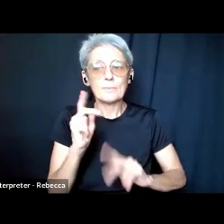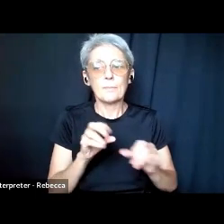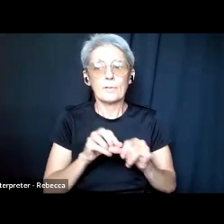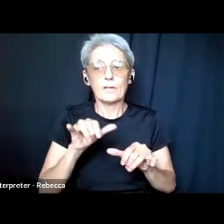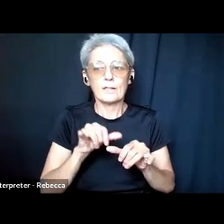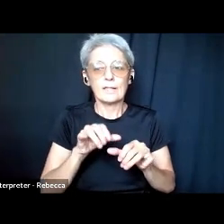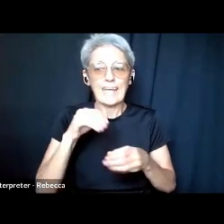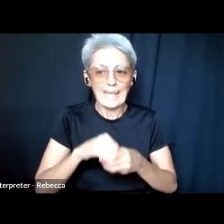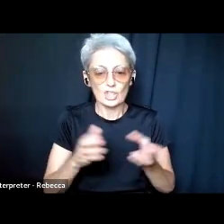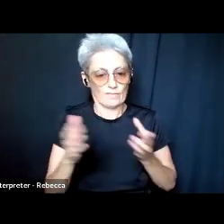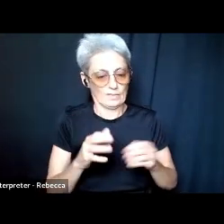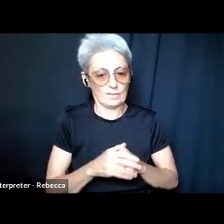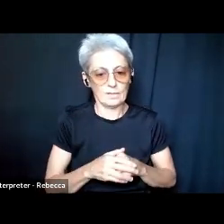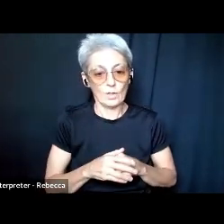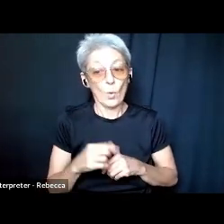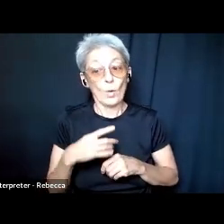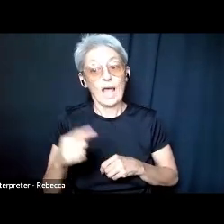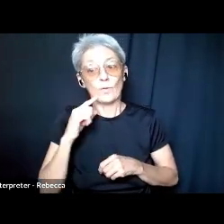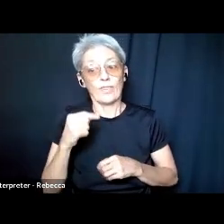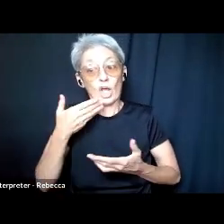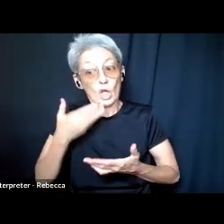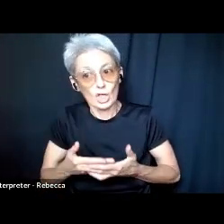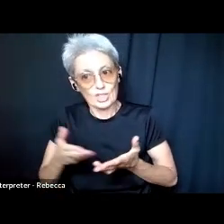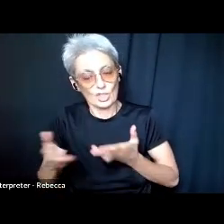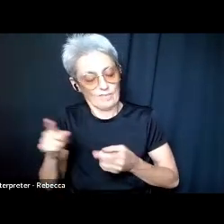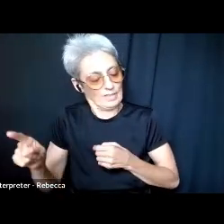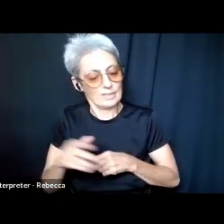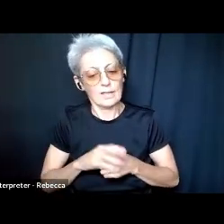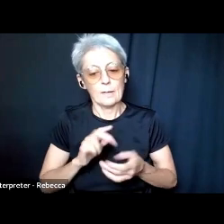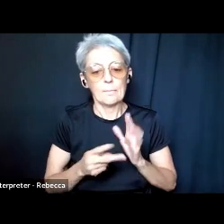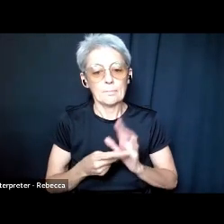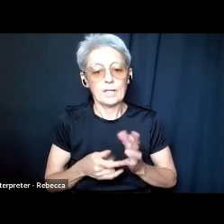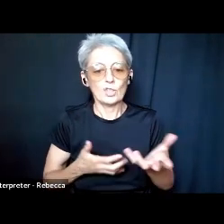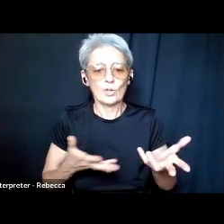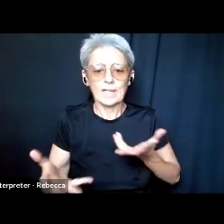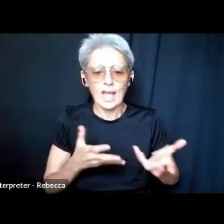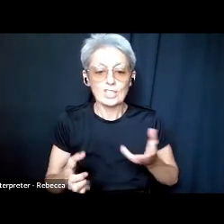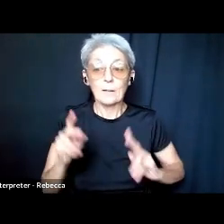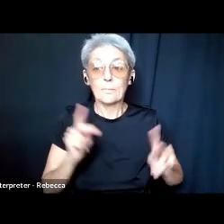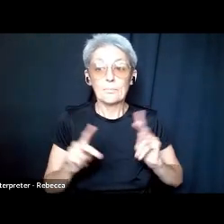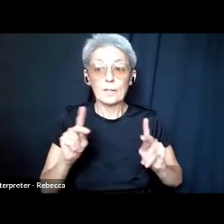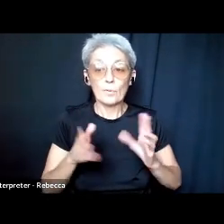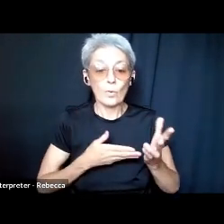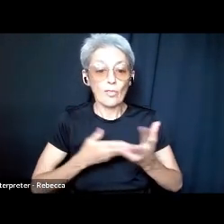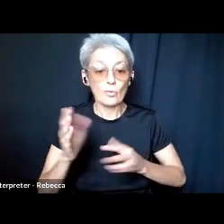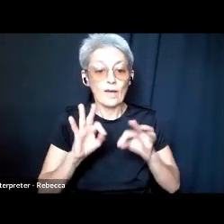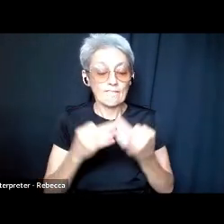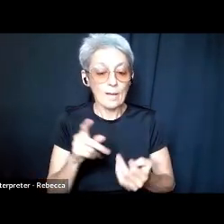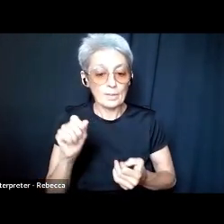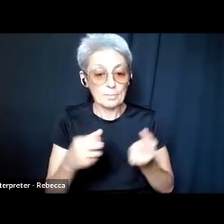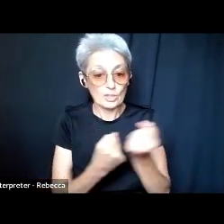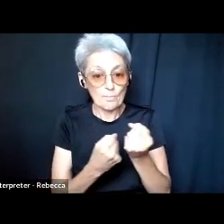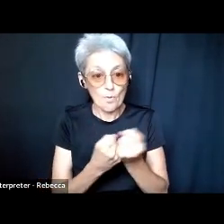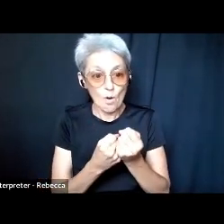them in the good services, not the bad ones. So you're engaging it when people have gone through family peer support. Now they